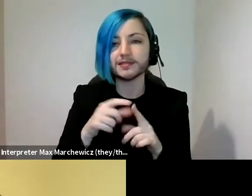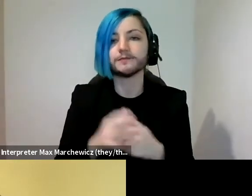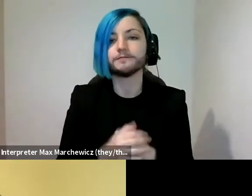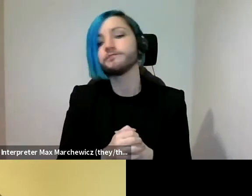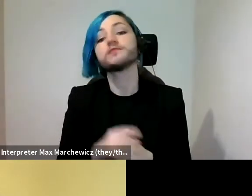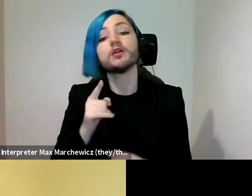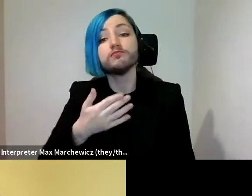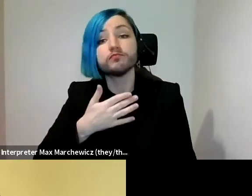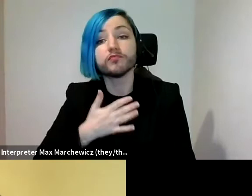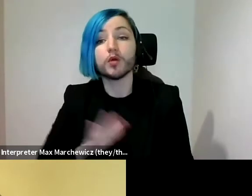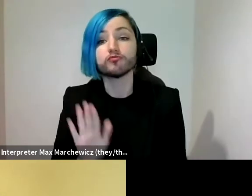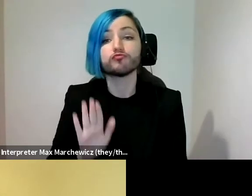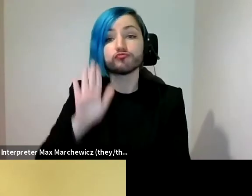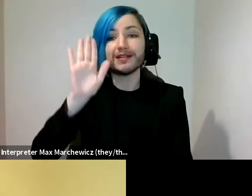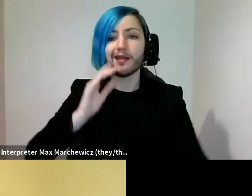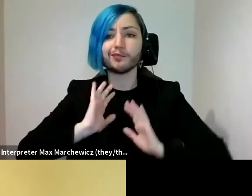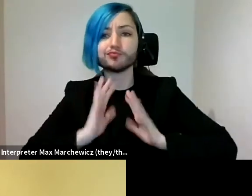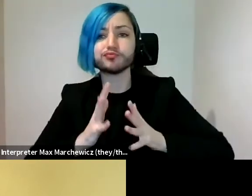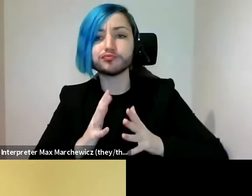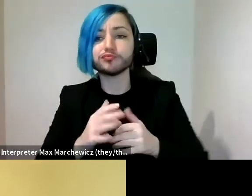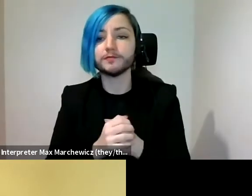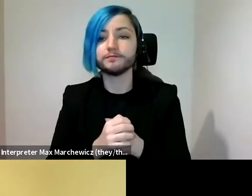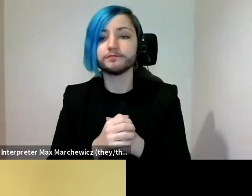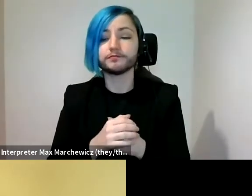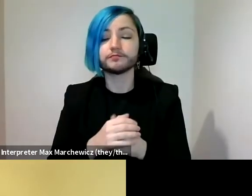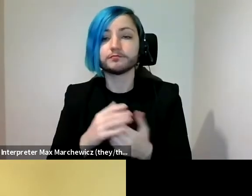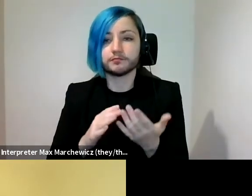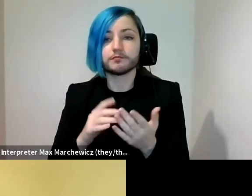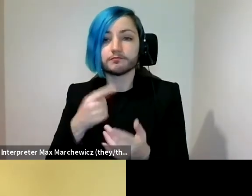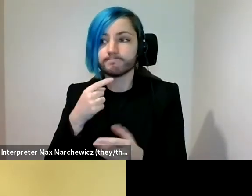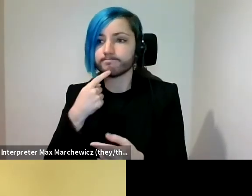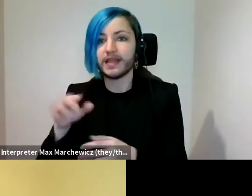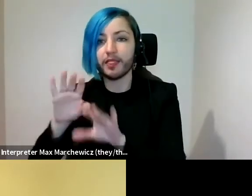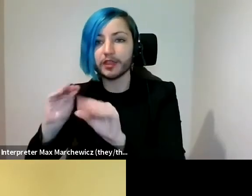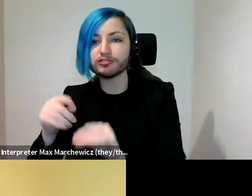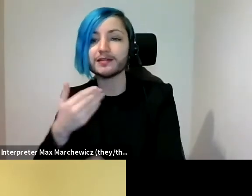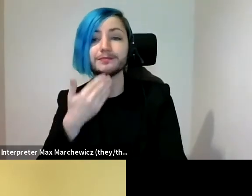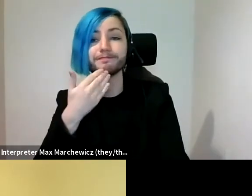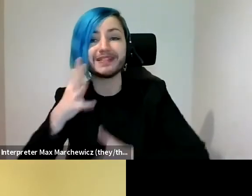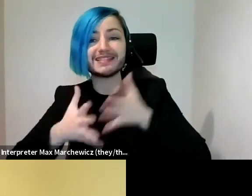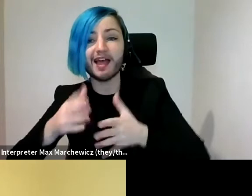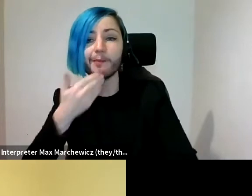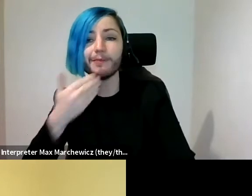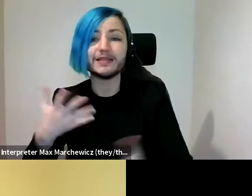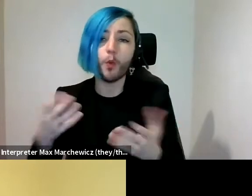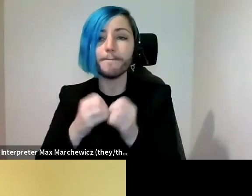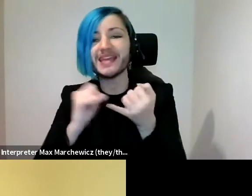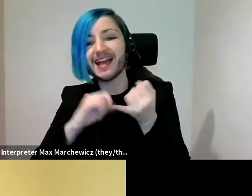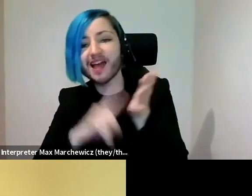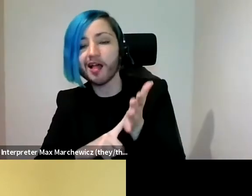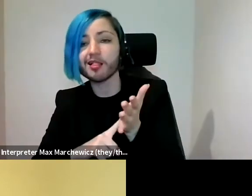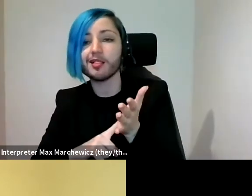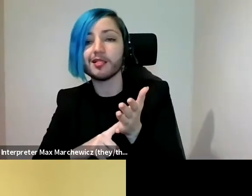when you raise your hand, and we'll make you a panelist so that you can ask your question. This lecture and the